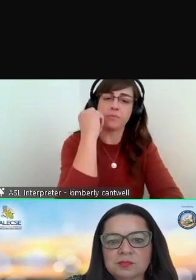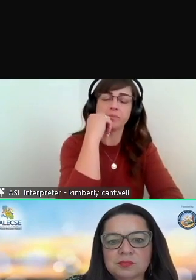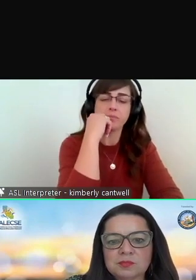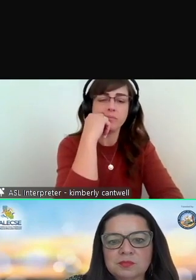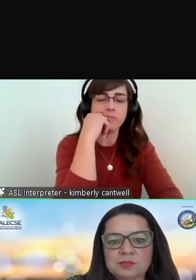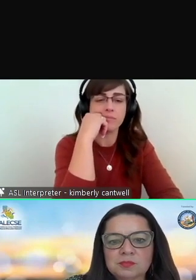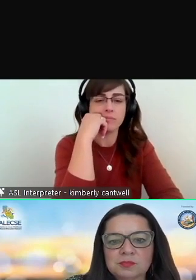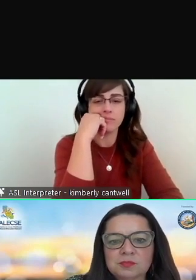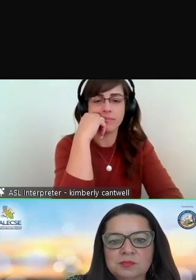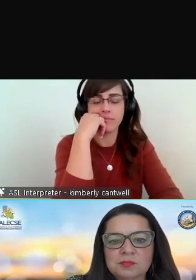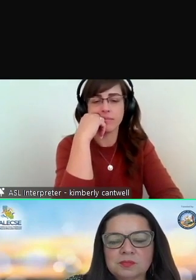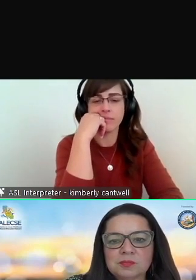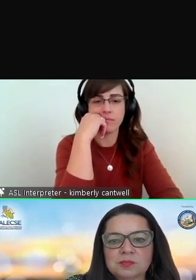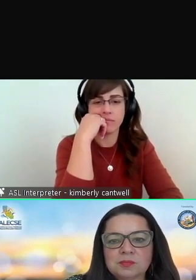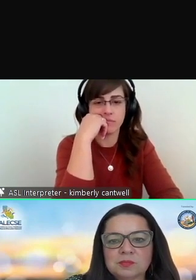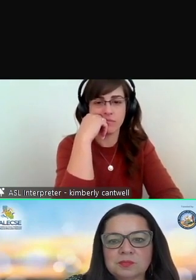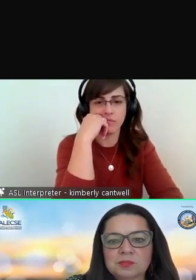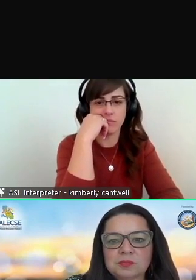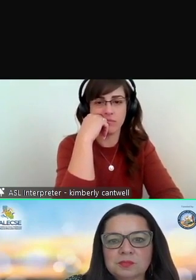Good idea.